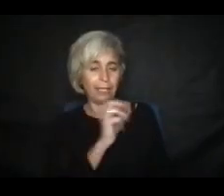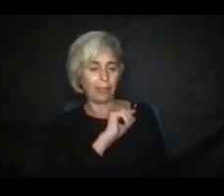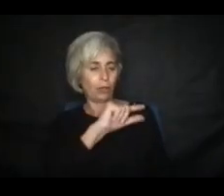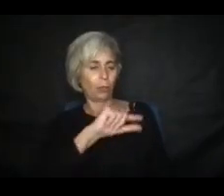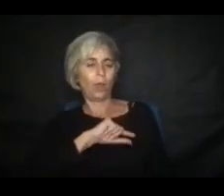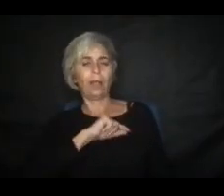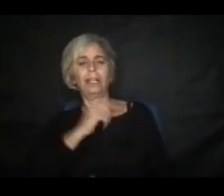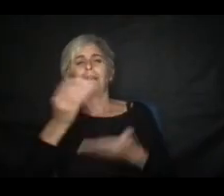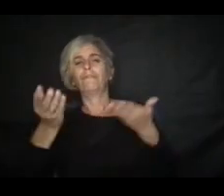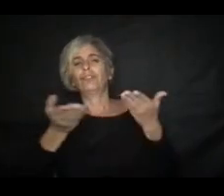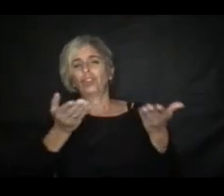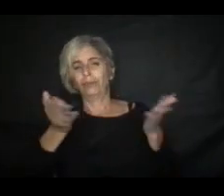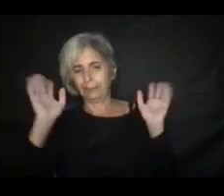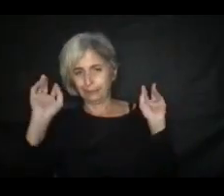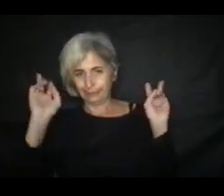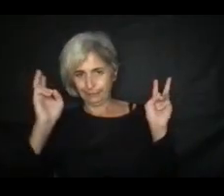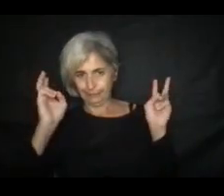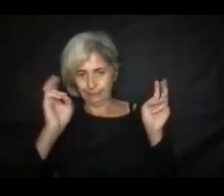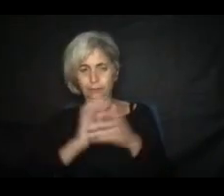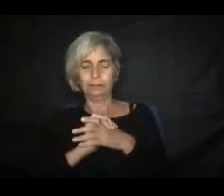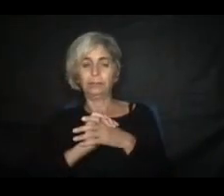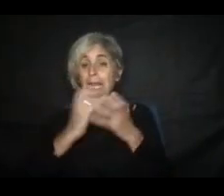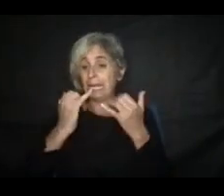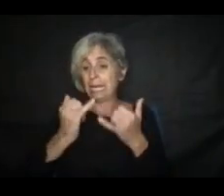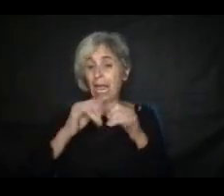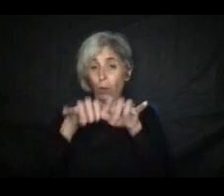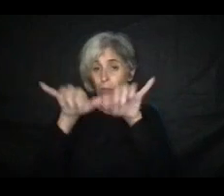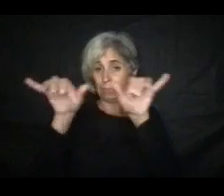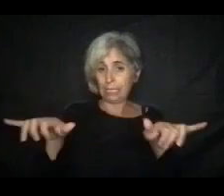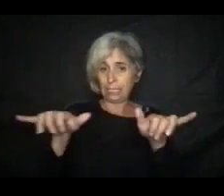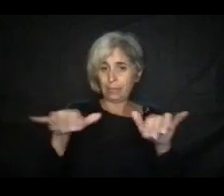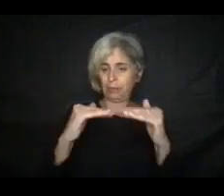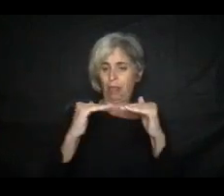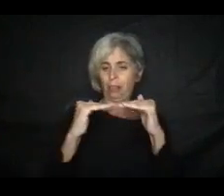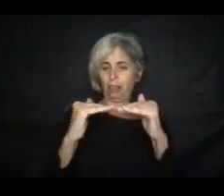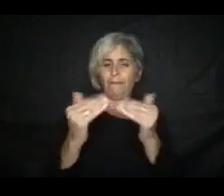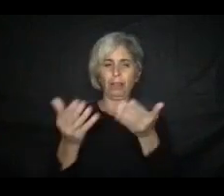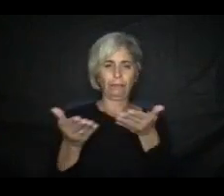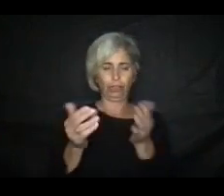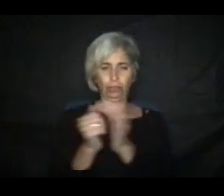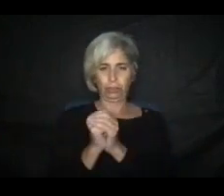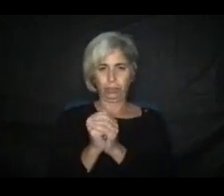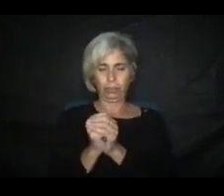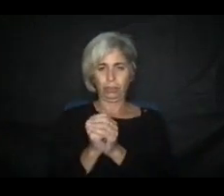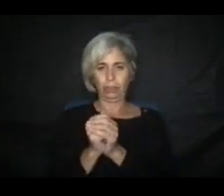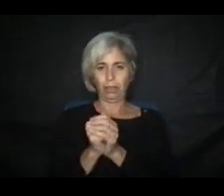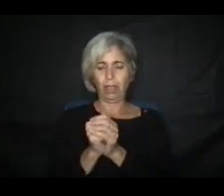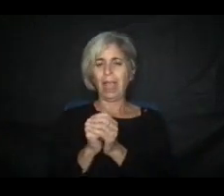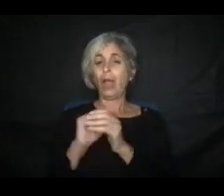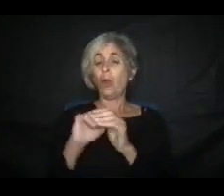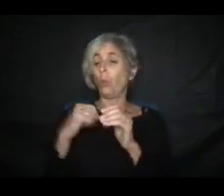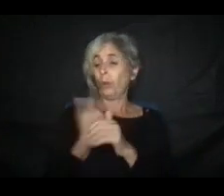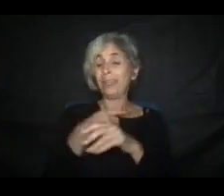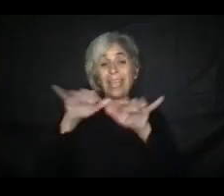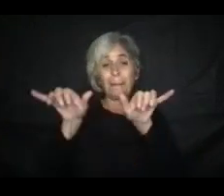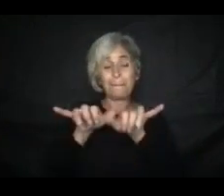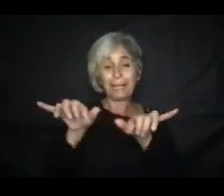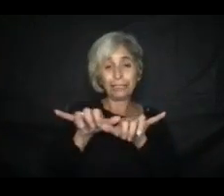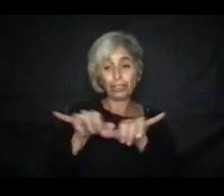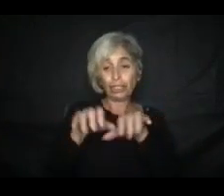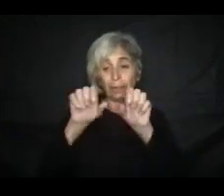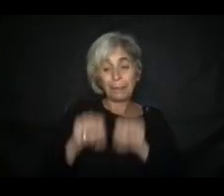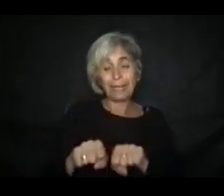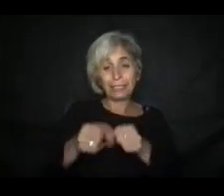service. Currently, we have a system that looks at level of service, which is only a way to measure capacity of